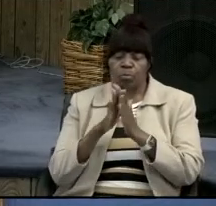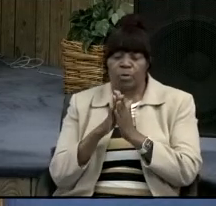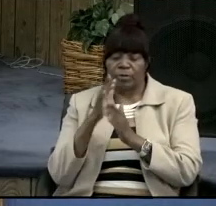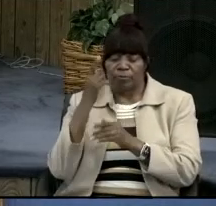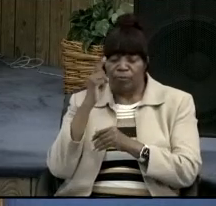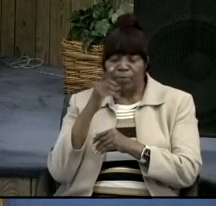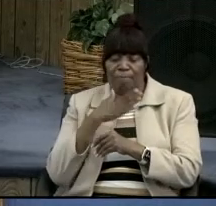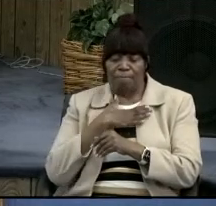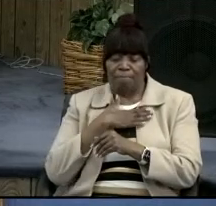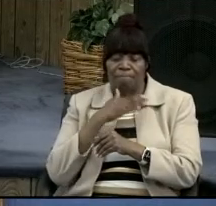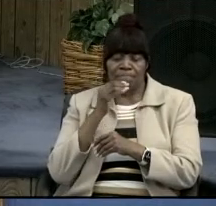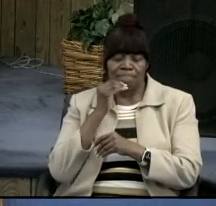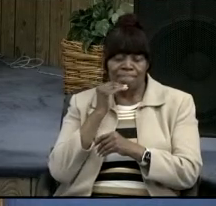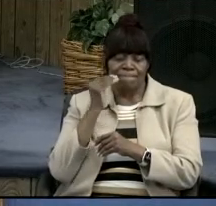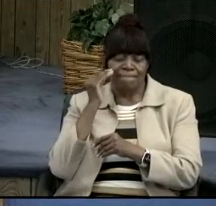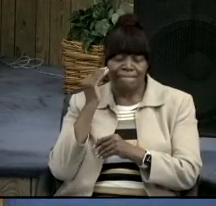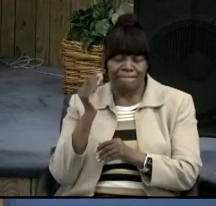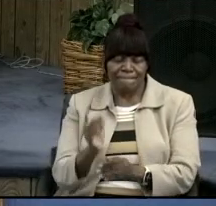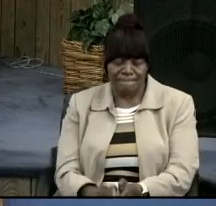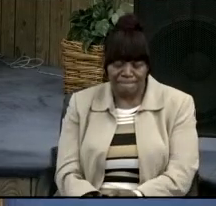household.